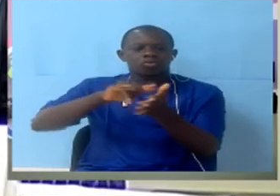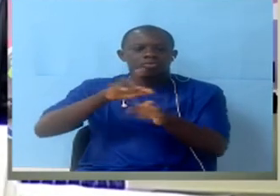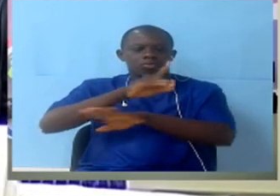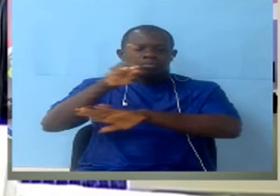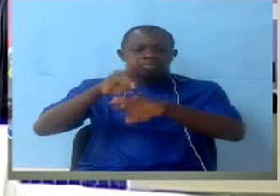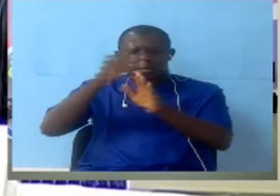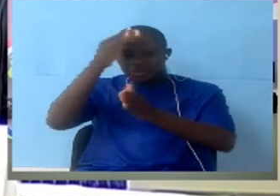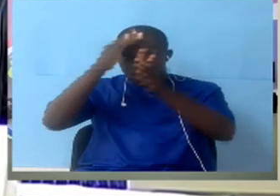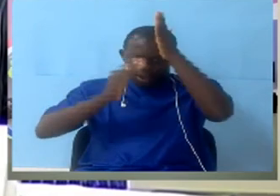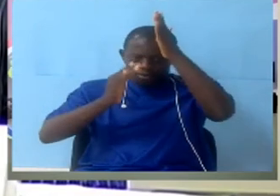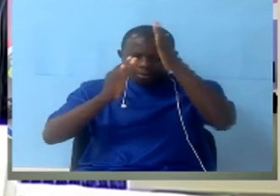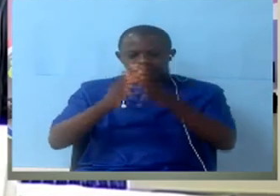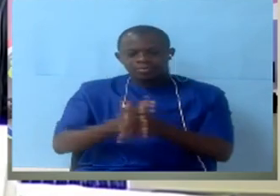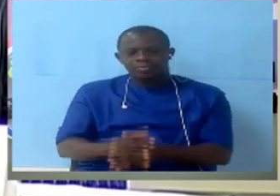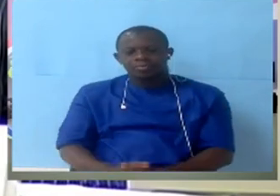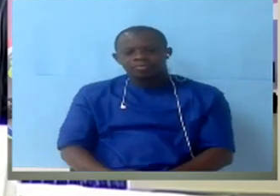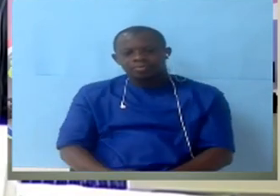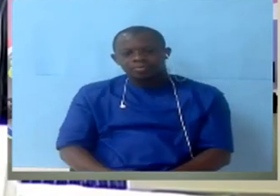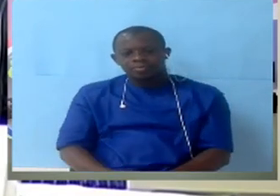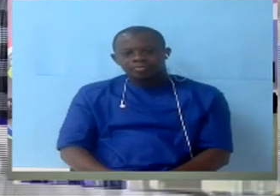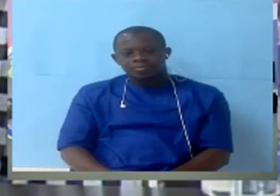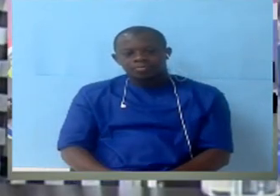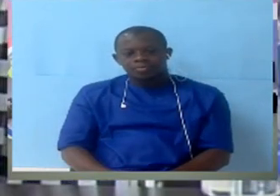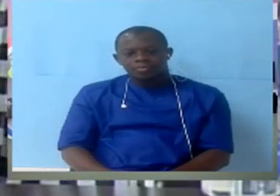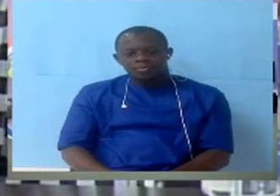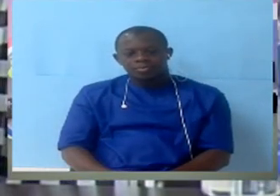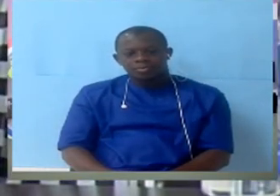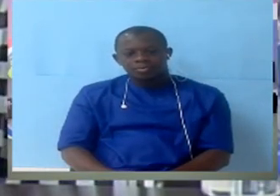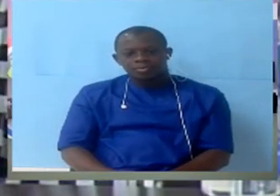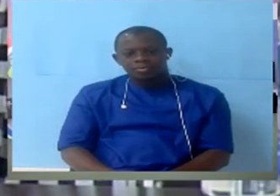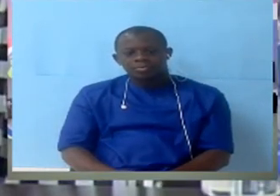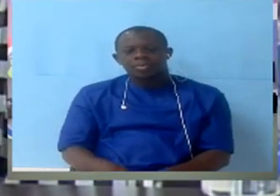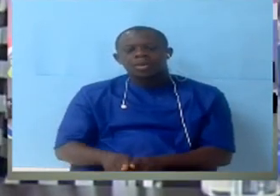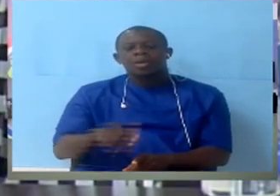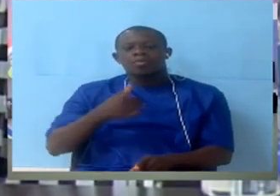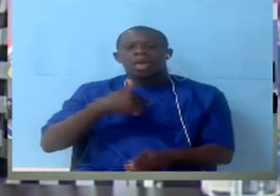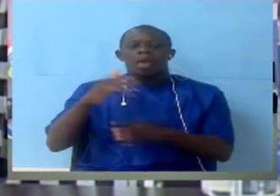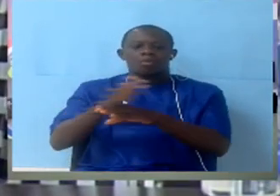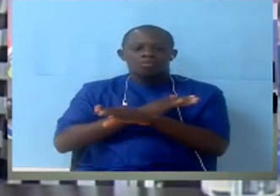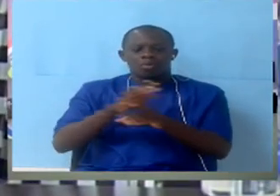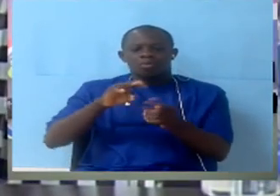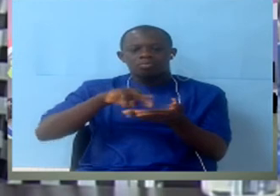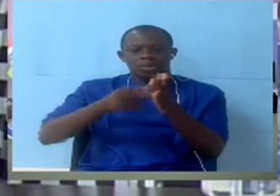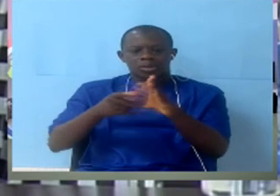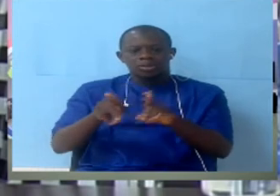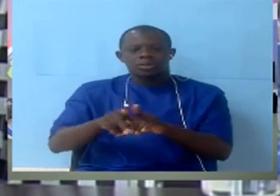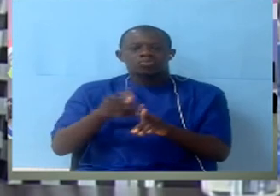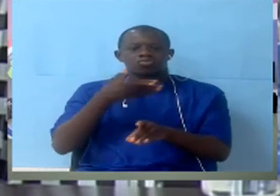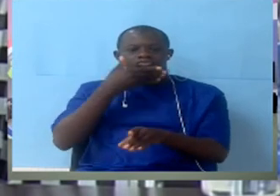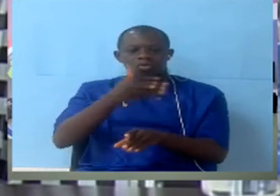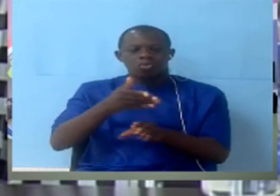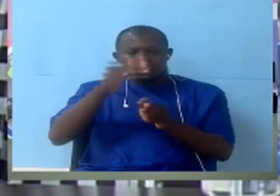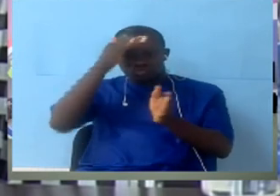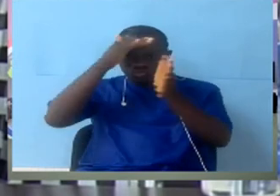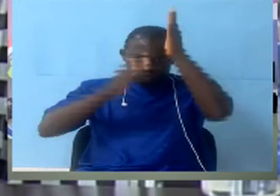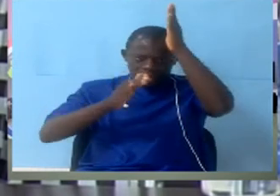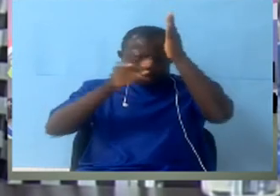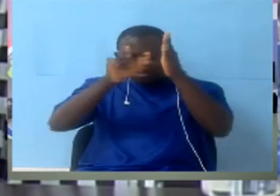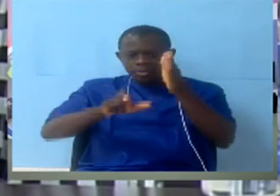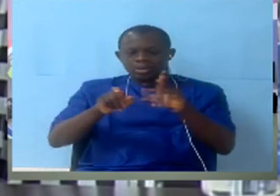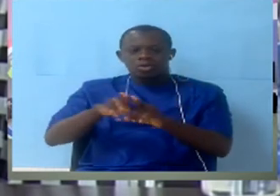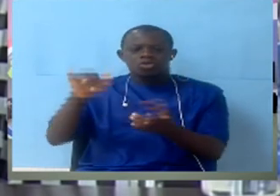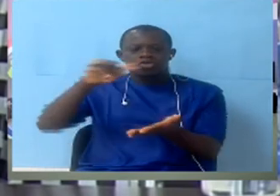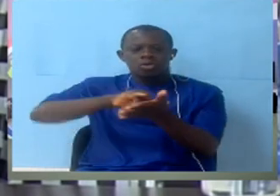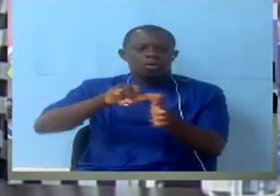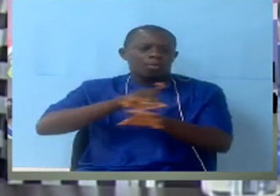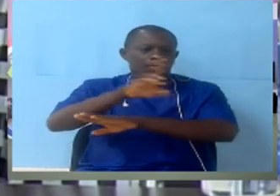Yundum Barracks. Yundum Barracks, I was maybe as an infantry soldier, Alpha Company. I was an infantry soldier at the Yundum Barracks at